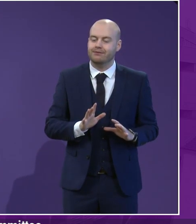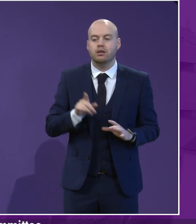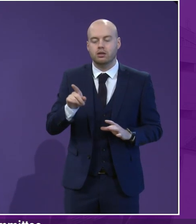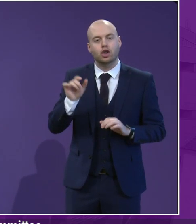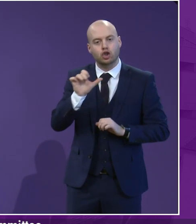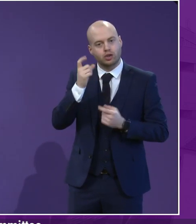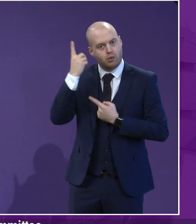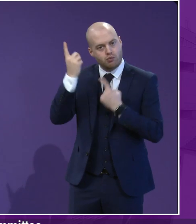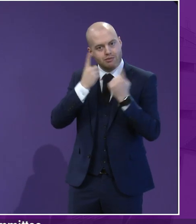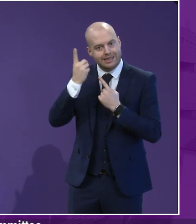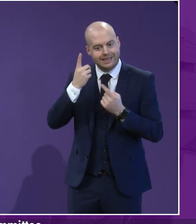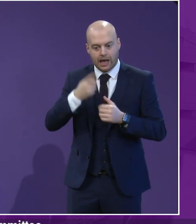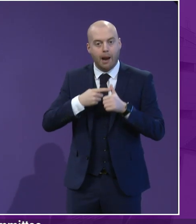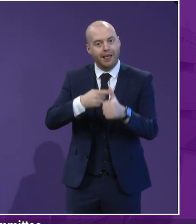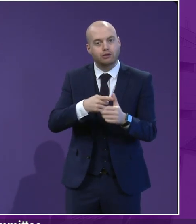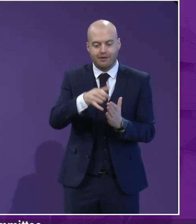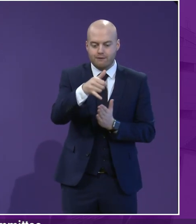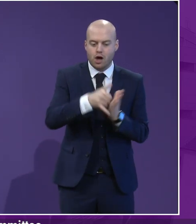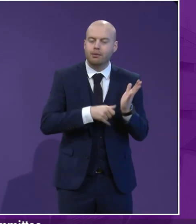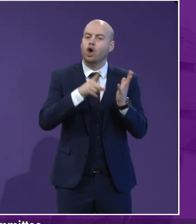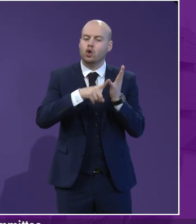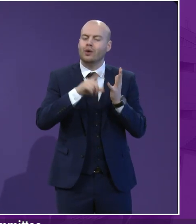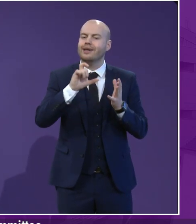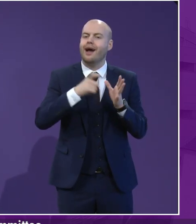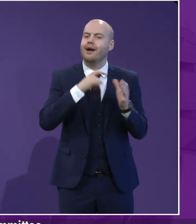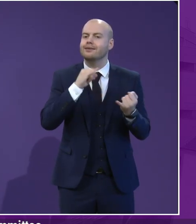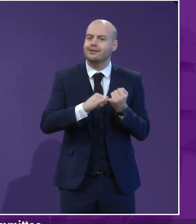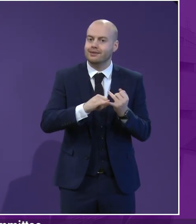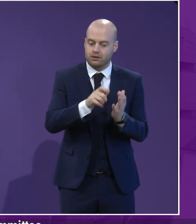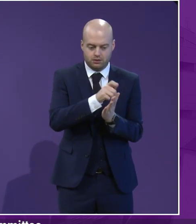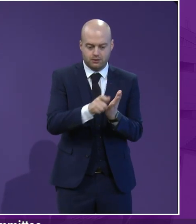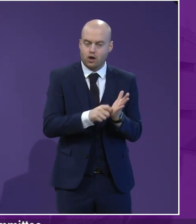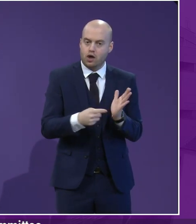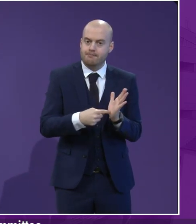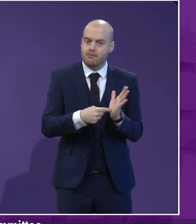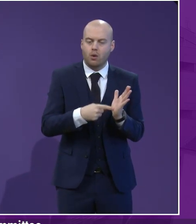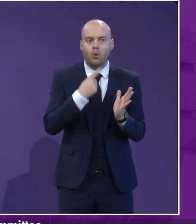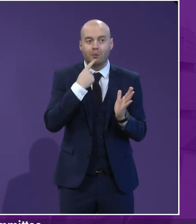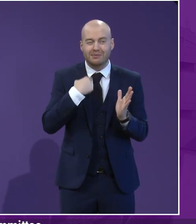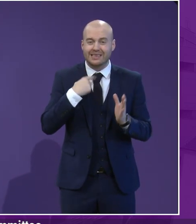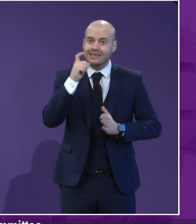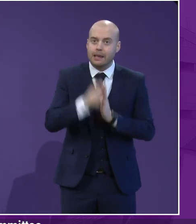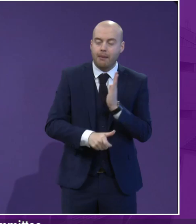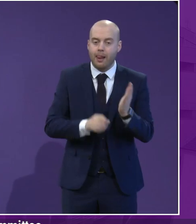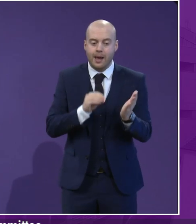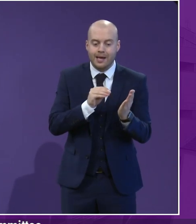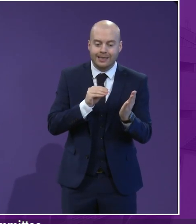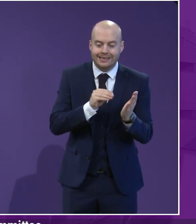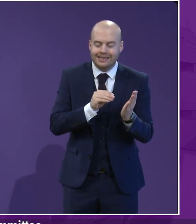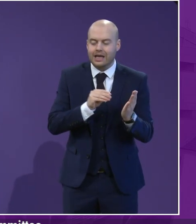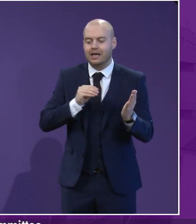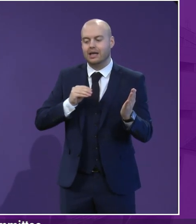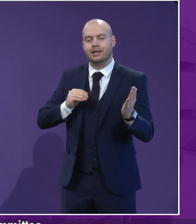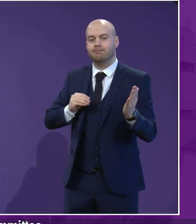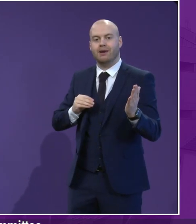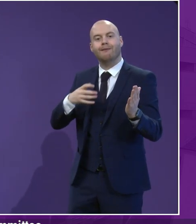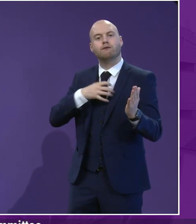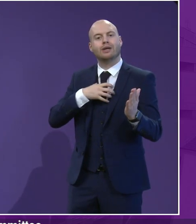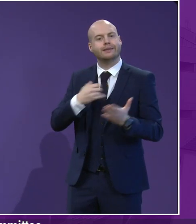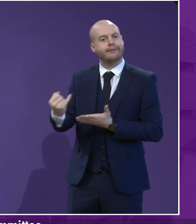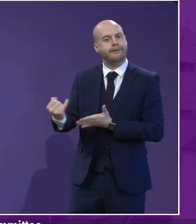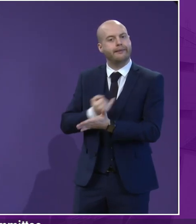we've found at the university that students tend to admit disability once they've arrived at university, and they're